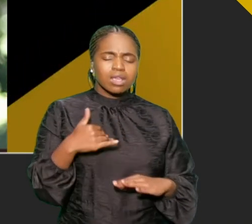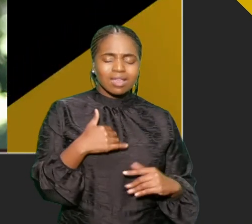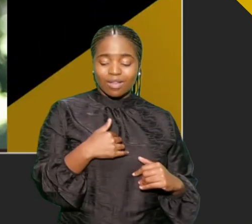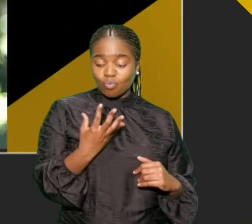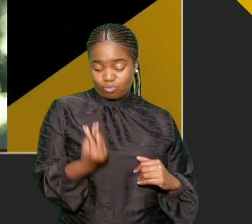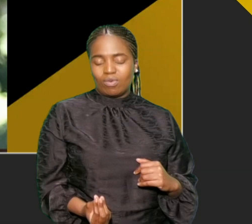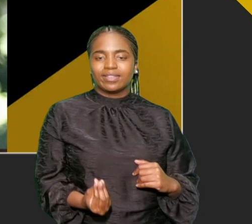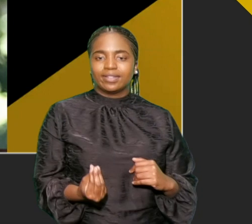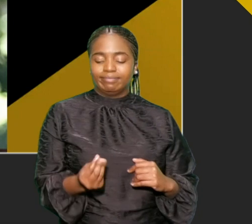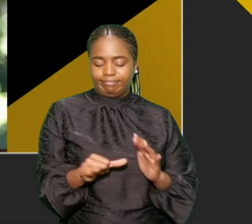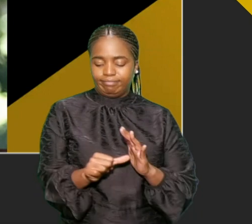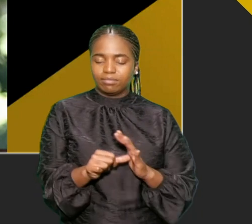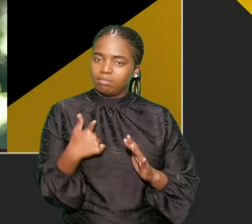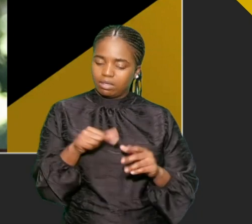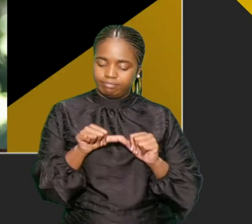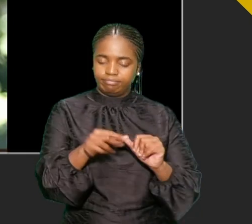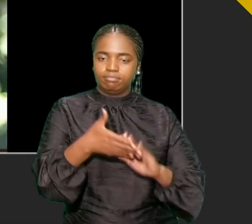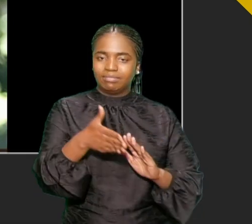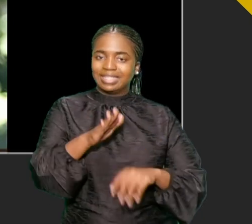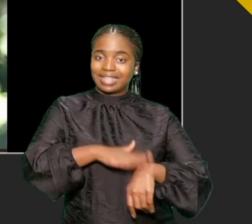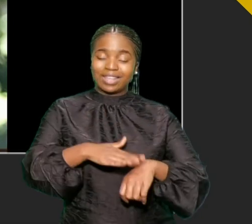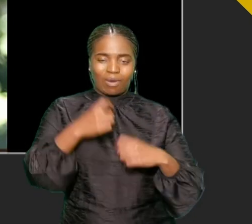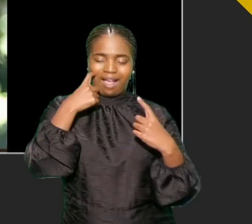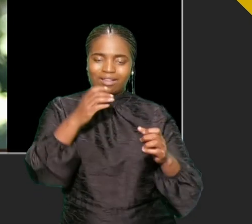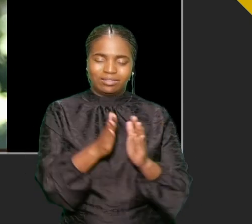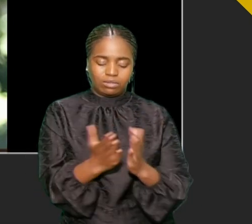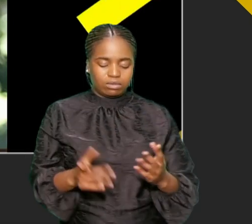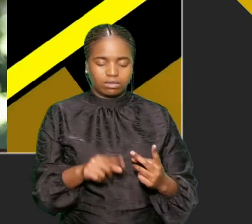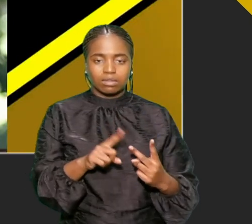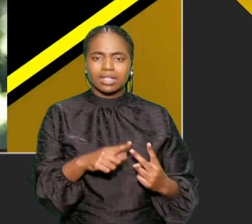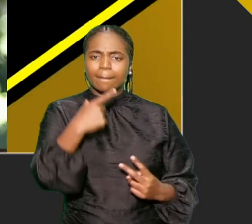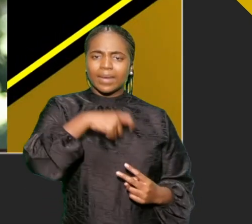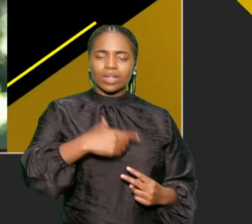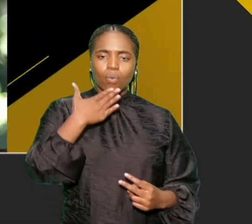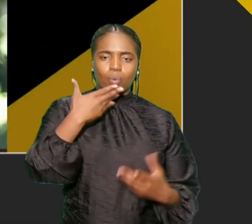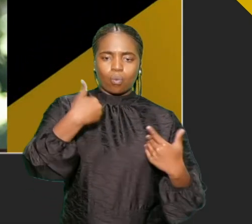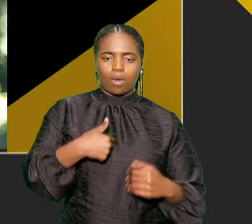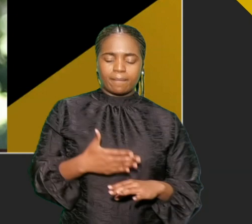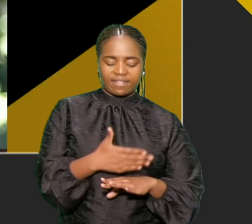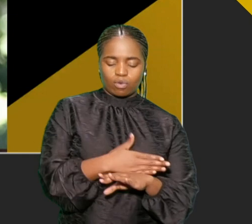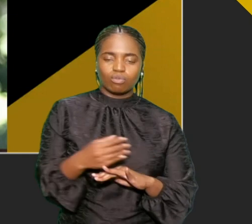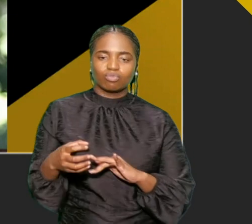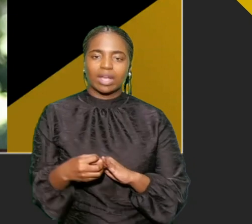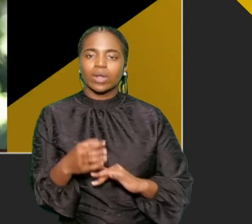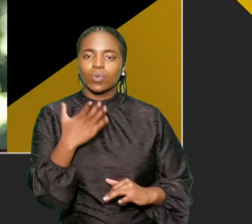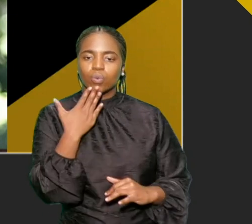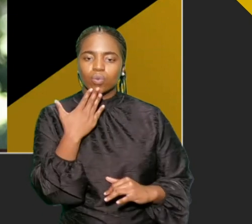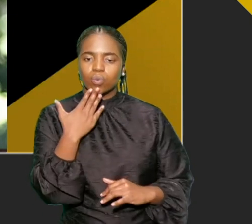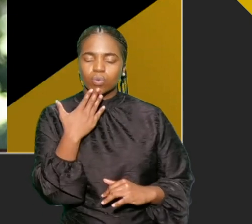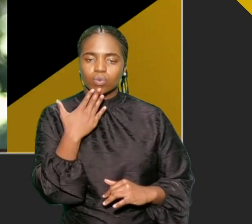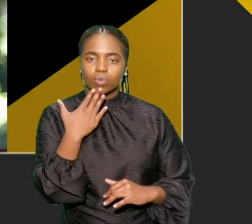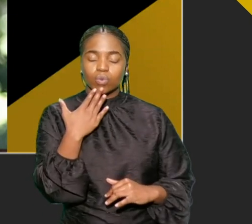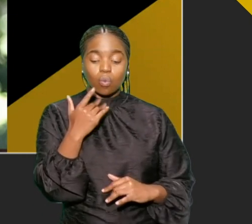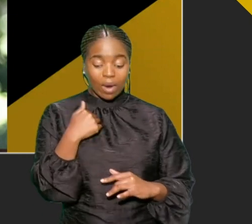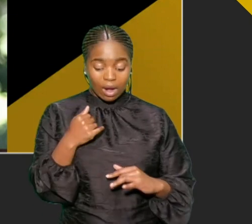to you. Number two, I knew the person I was before the marriage, and I knew the person I